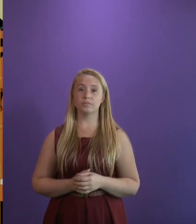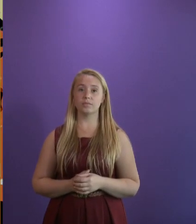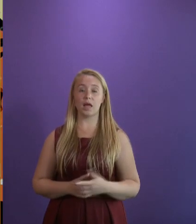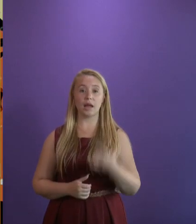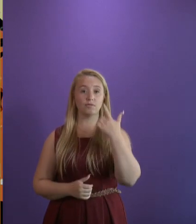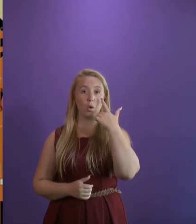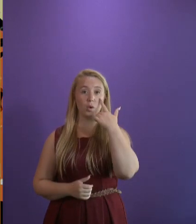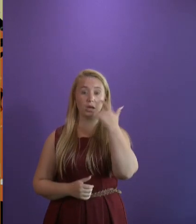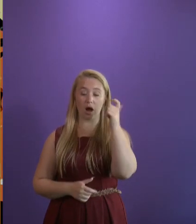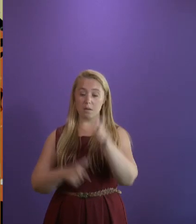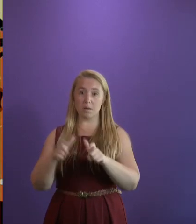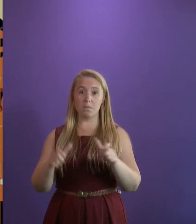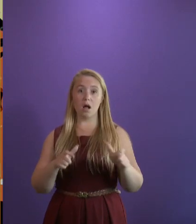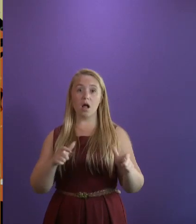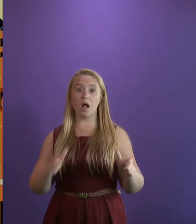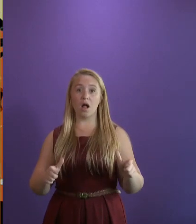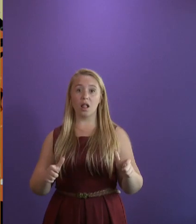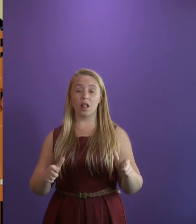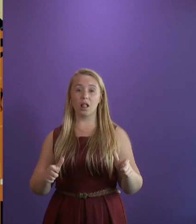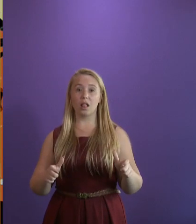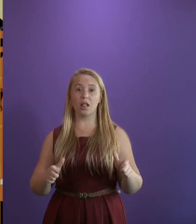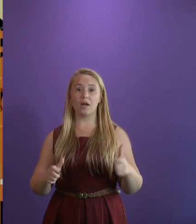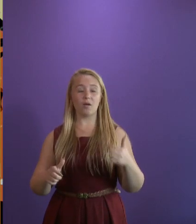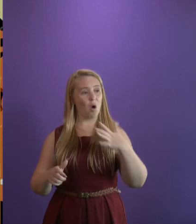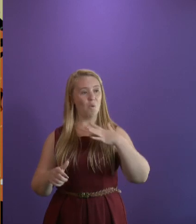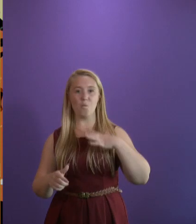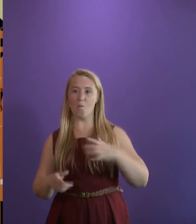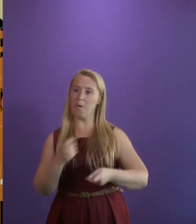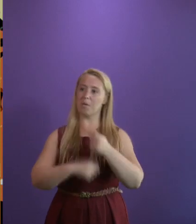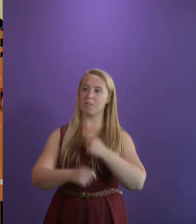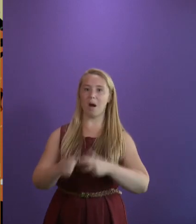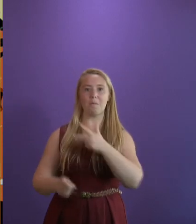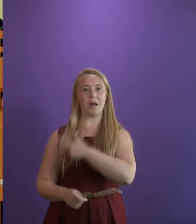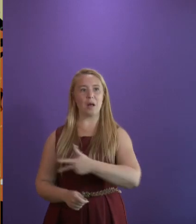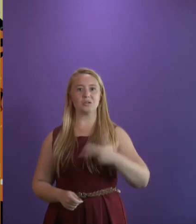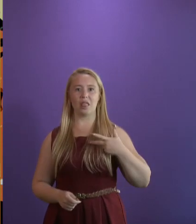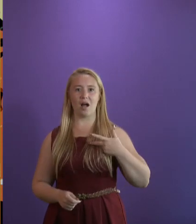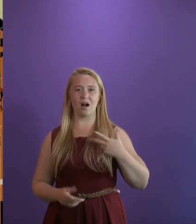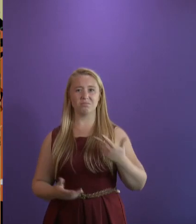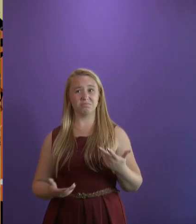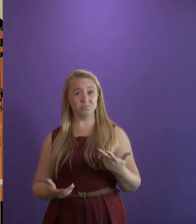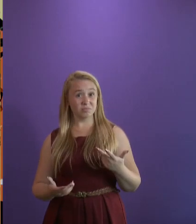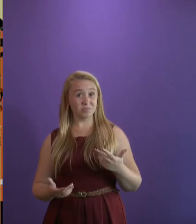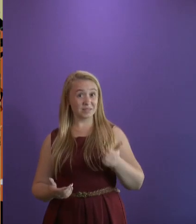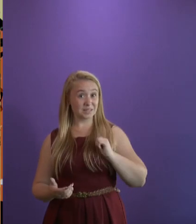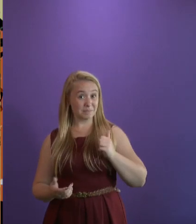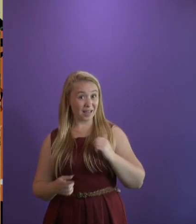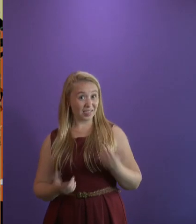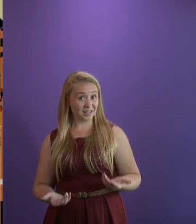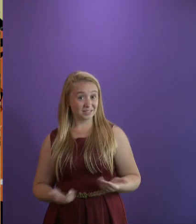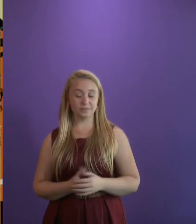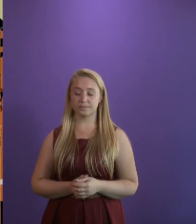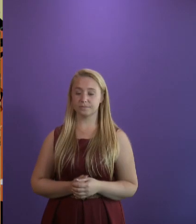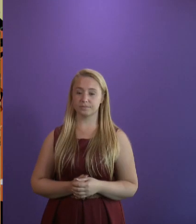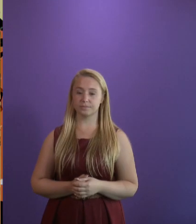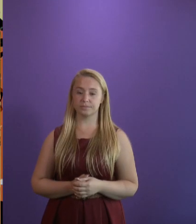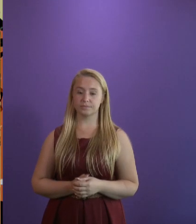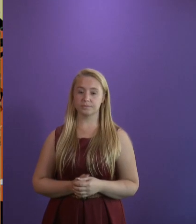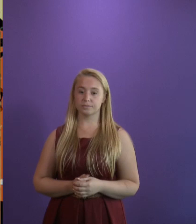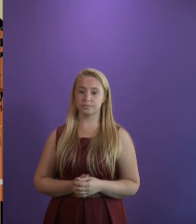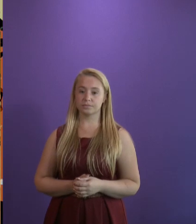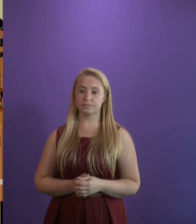young people, young women, be expected to put themselves forward for that? I'm going to go straight to you in this one. That